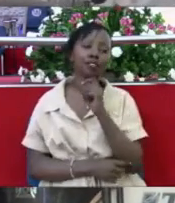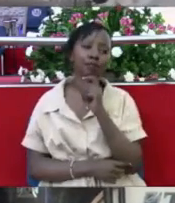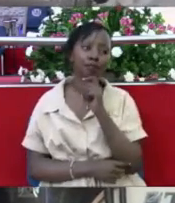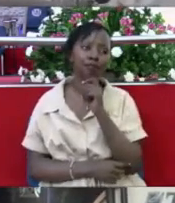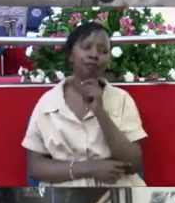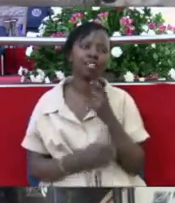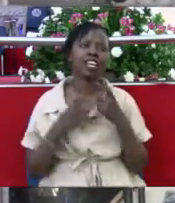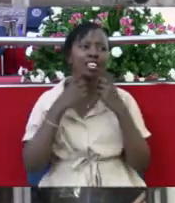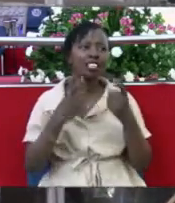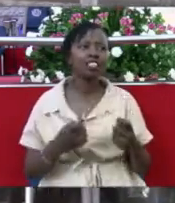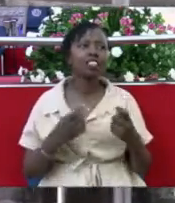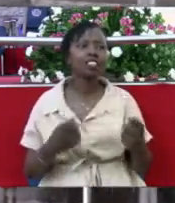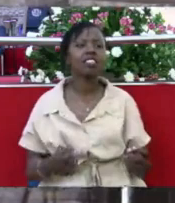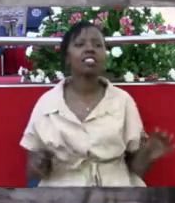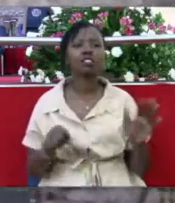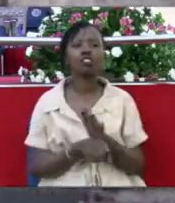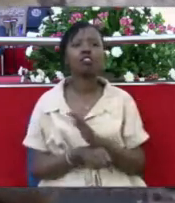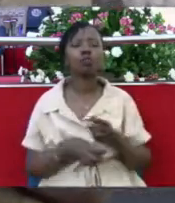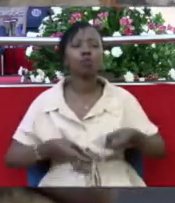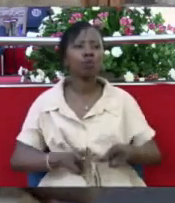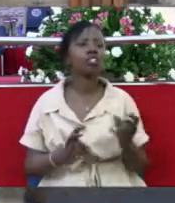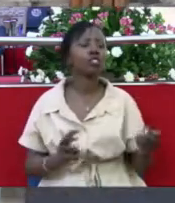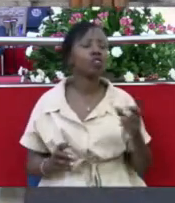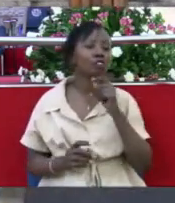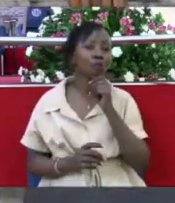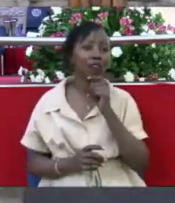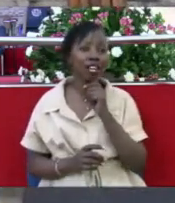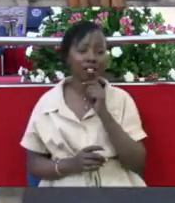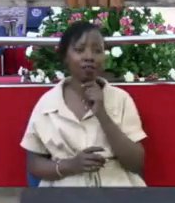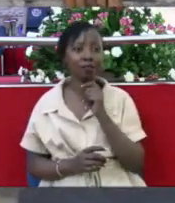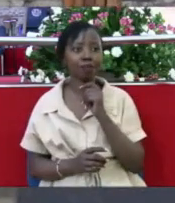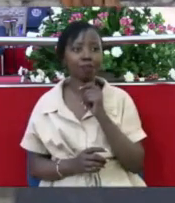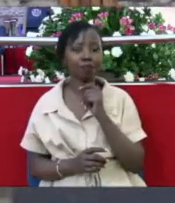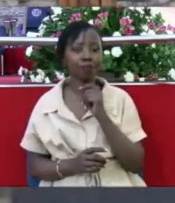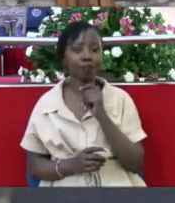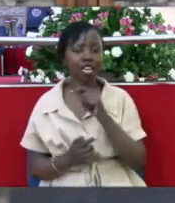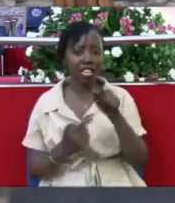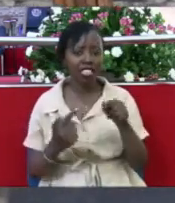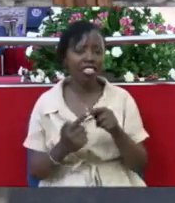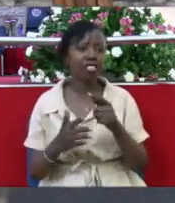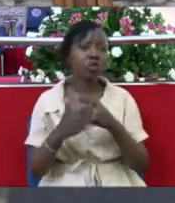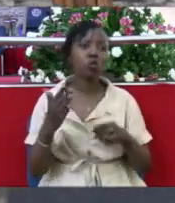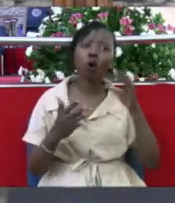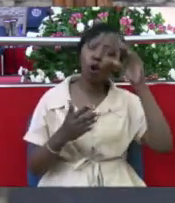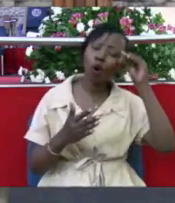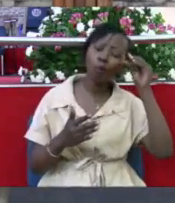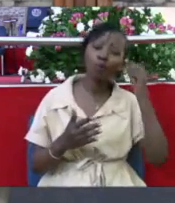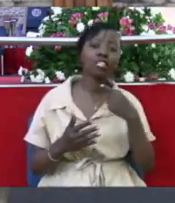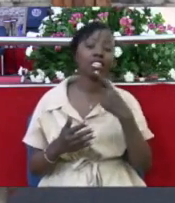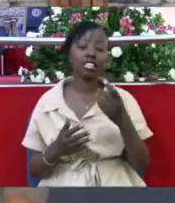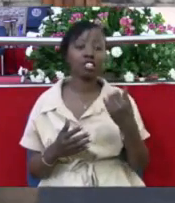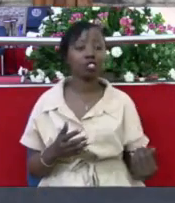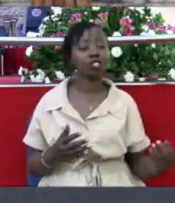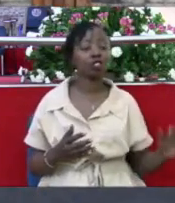is the sinful nature of man. Ni hali ya dhambi ya binadamu. And this is what Moses told the children of Israel. Ndivyo